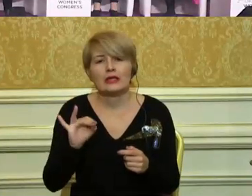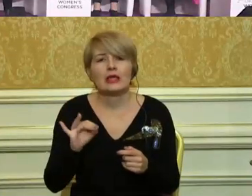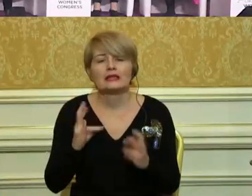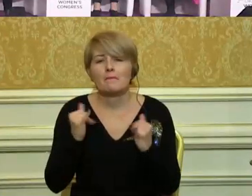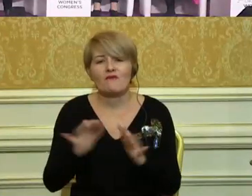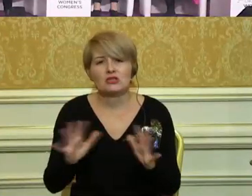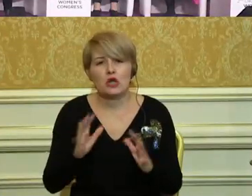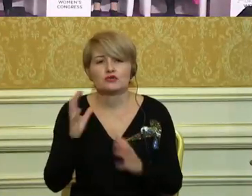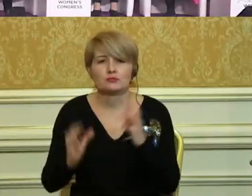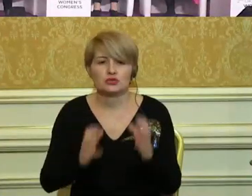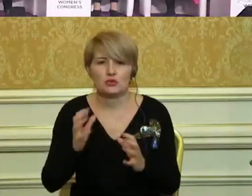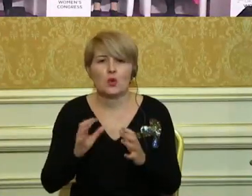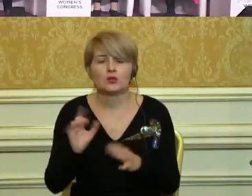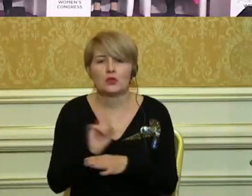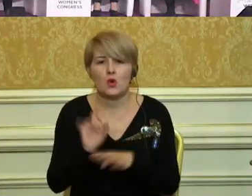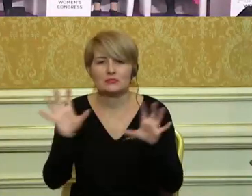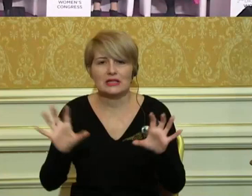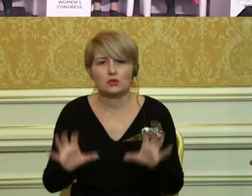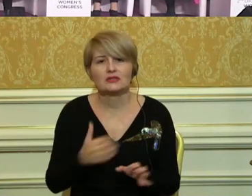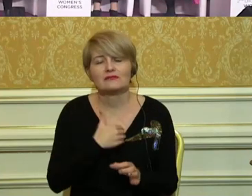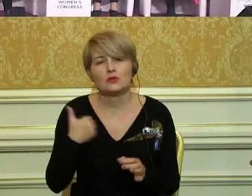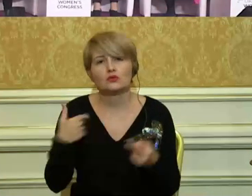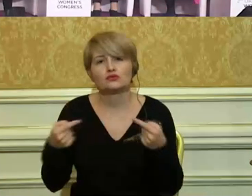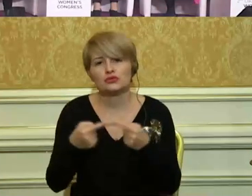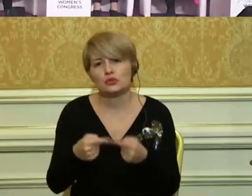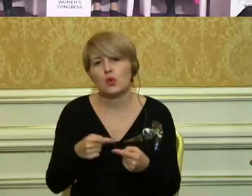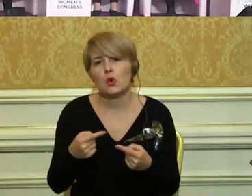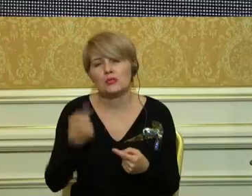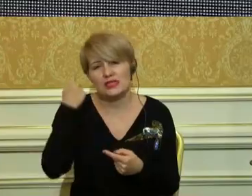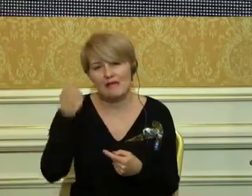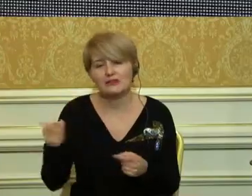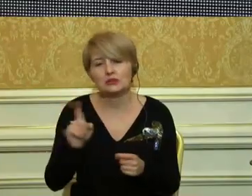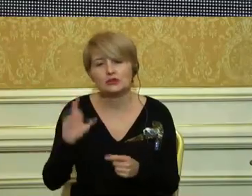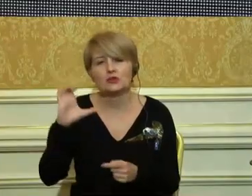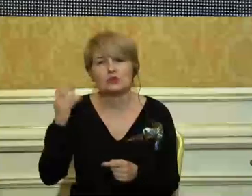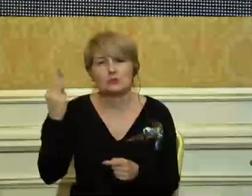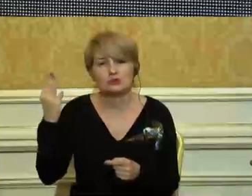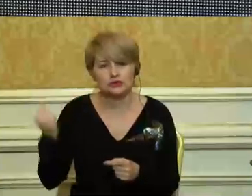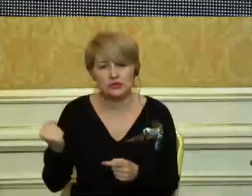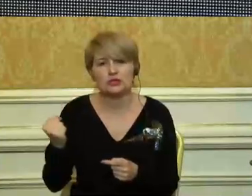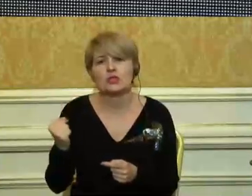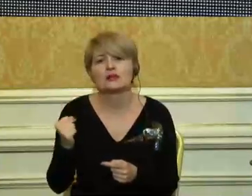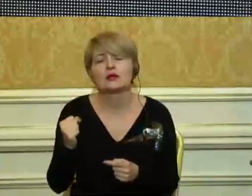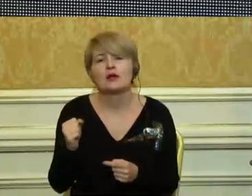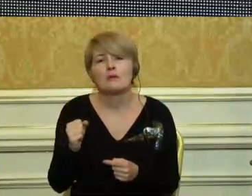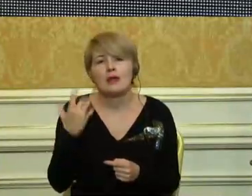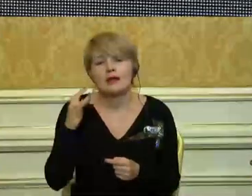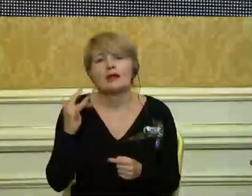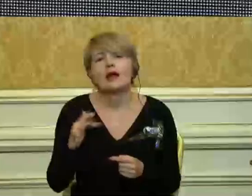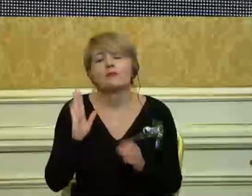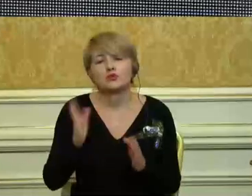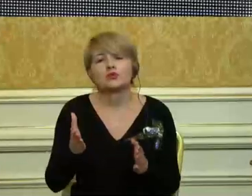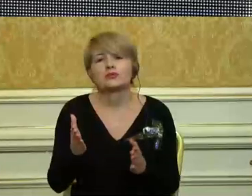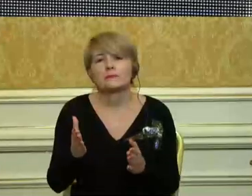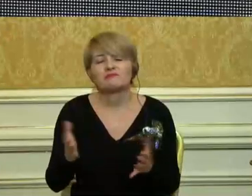I want to be clear that the United States will remain committed to building the capacity of Ukraine's military to